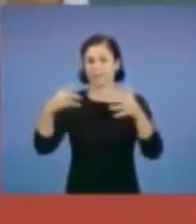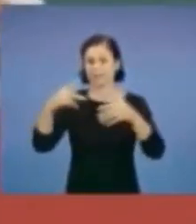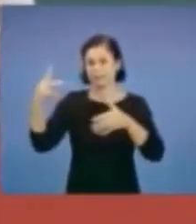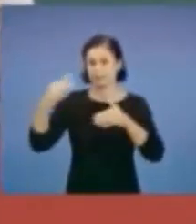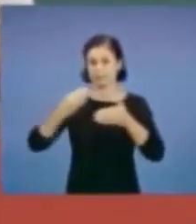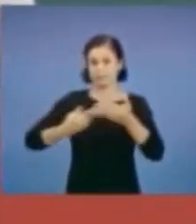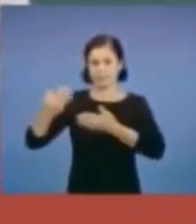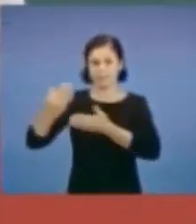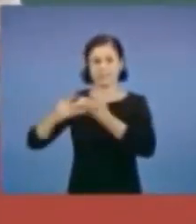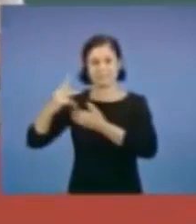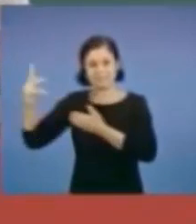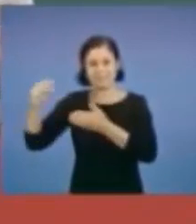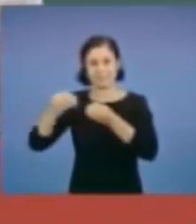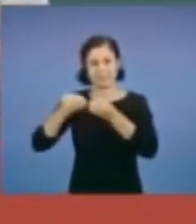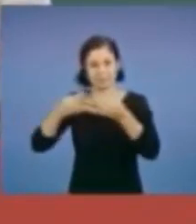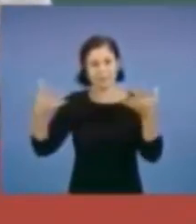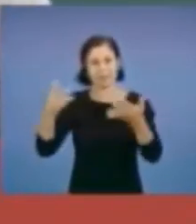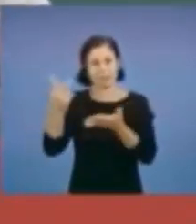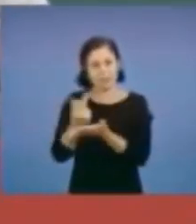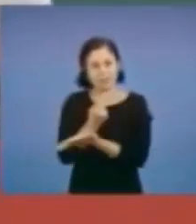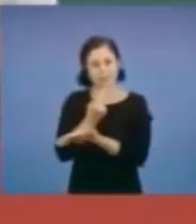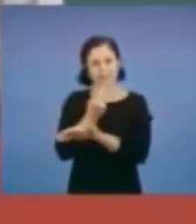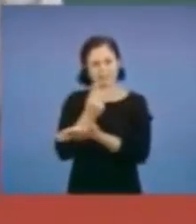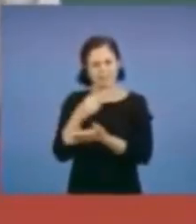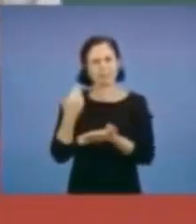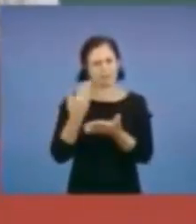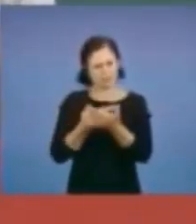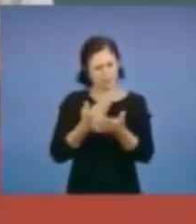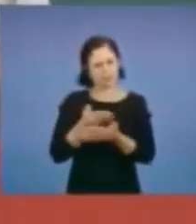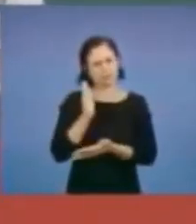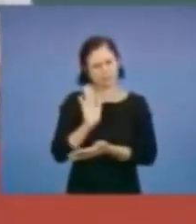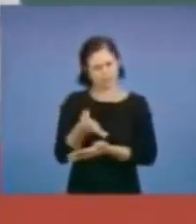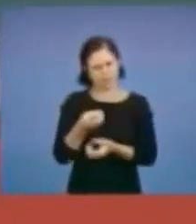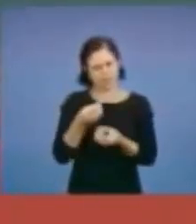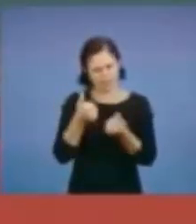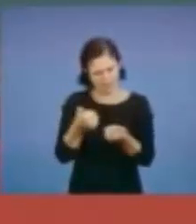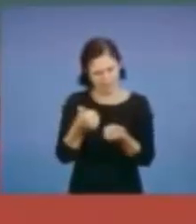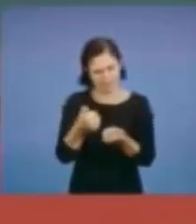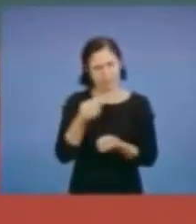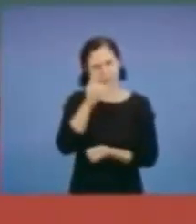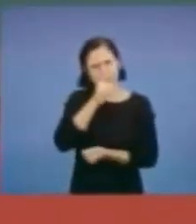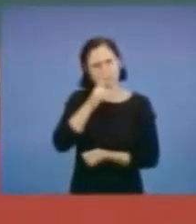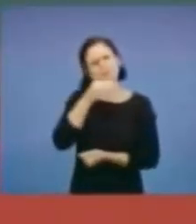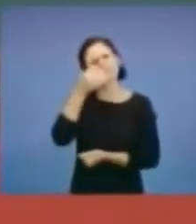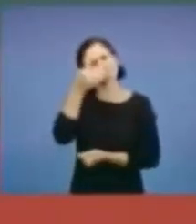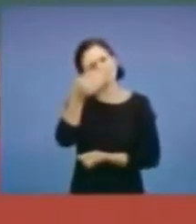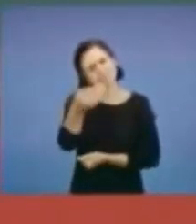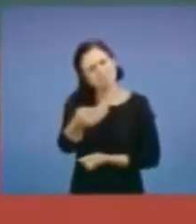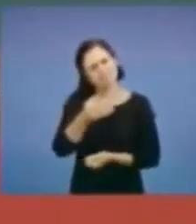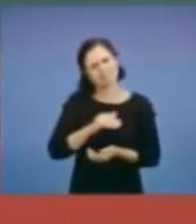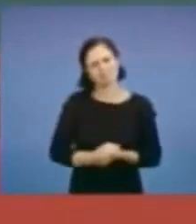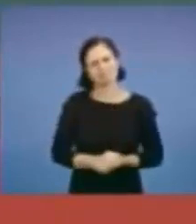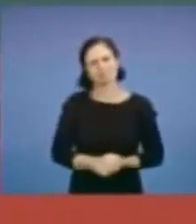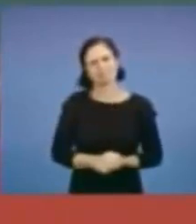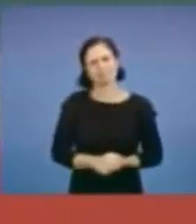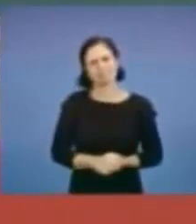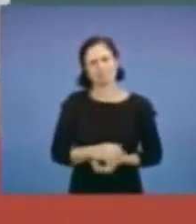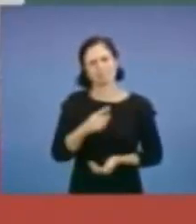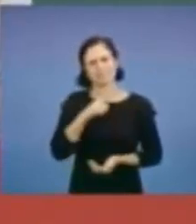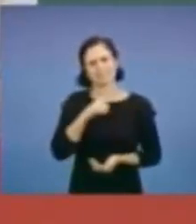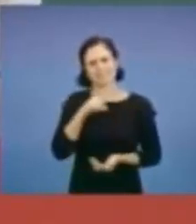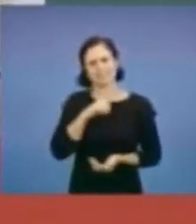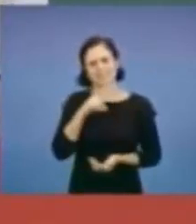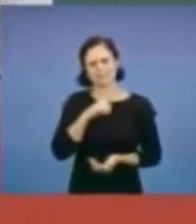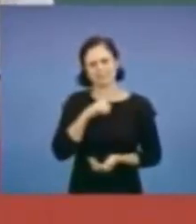presence, and everything that we have already seen in the text here. So for the next Sunday, we're